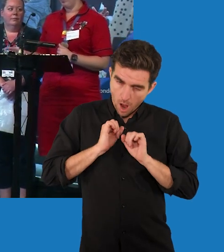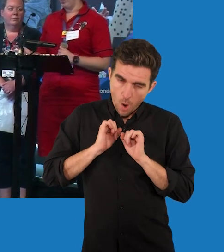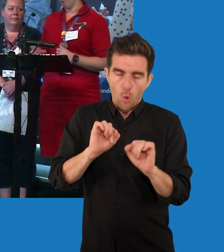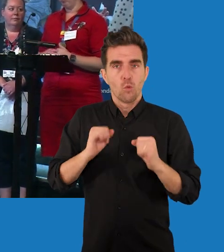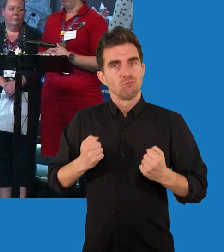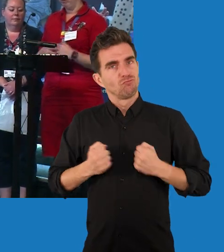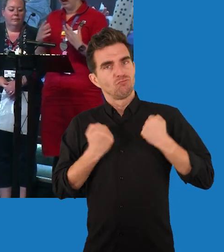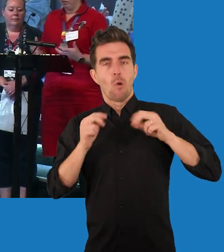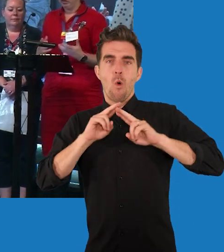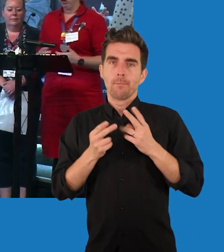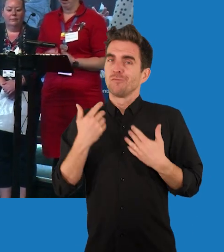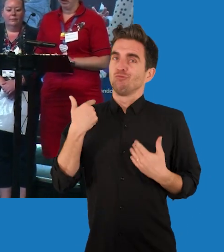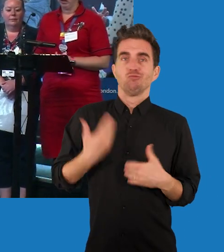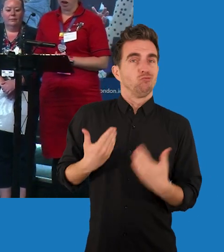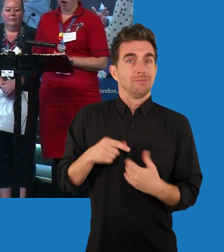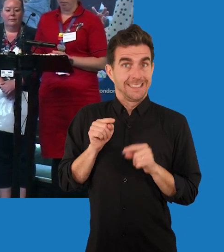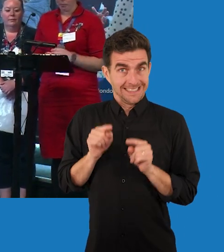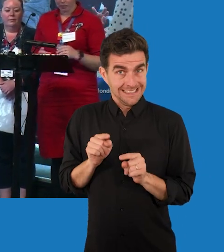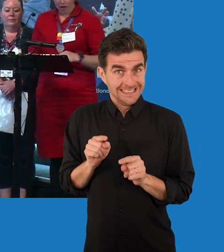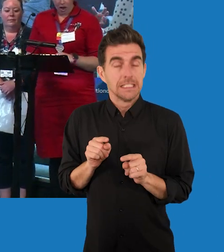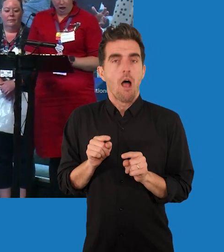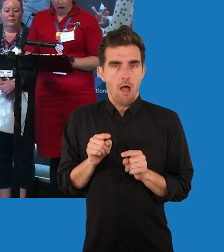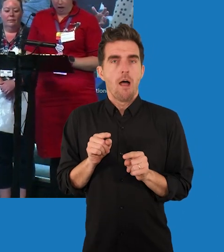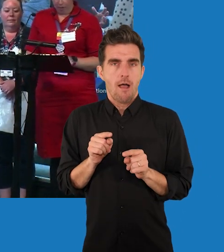improved care of having their own independence at home.